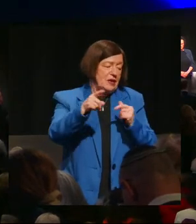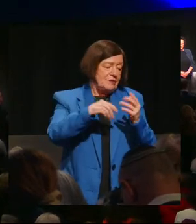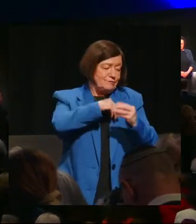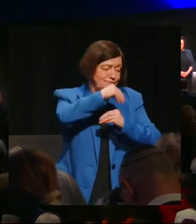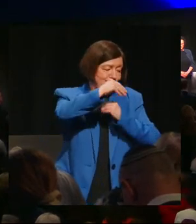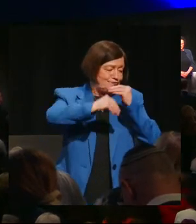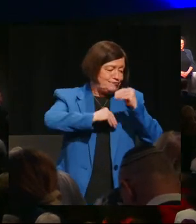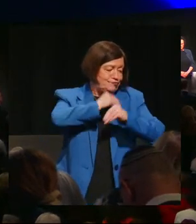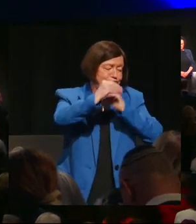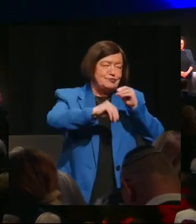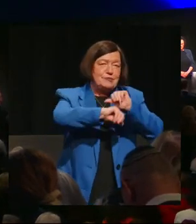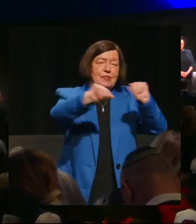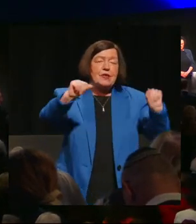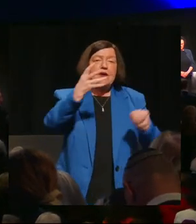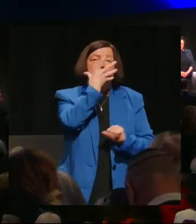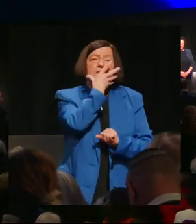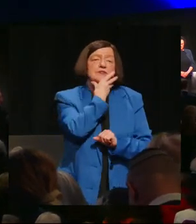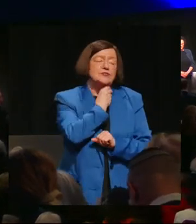Hashem.